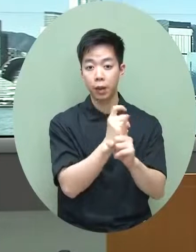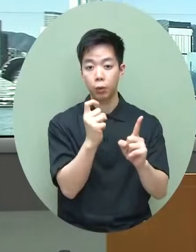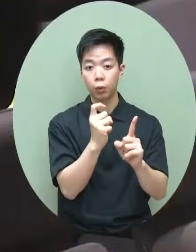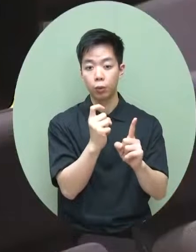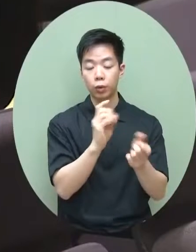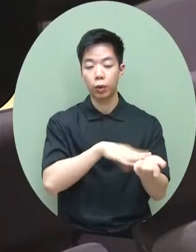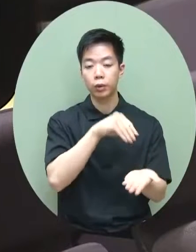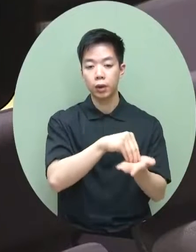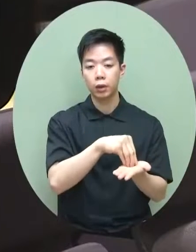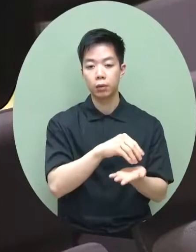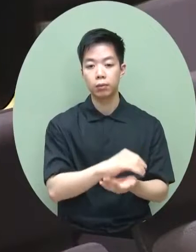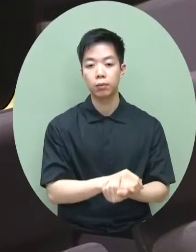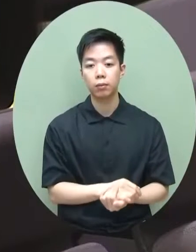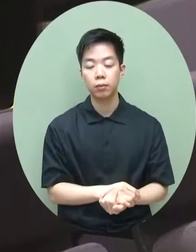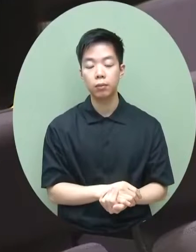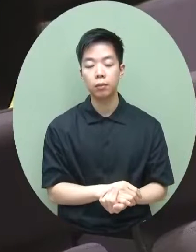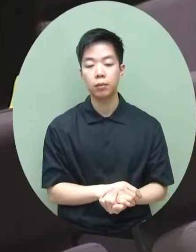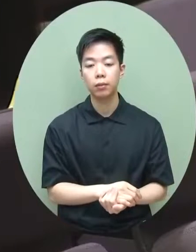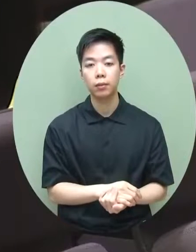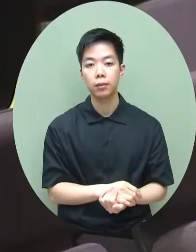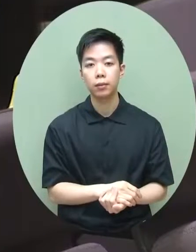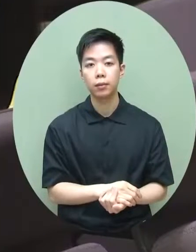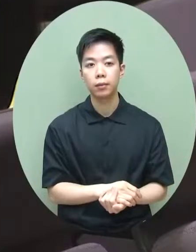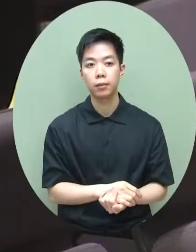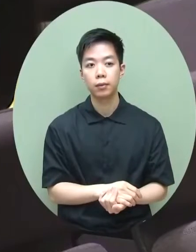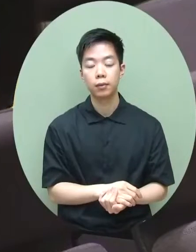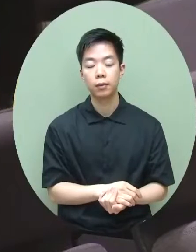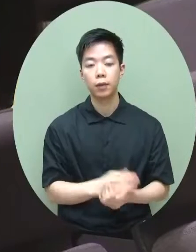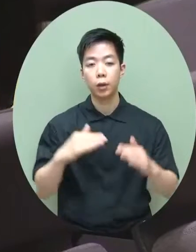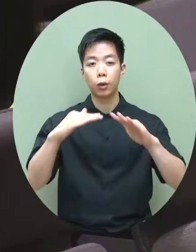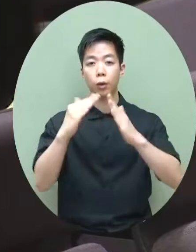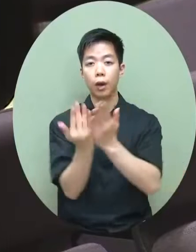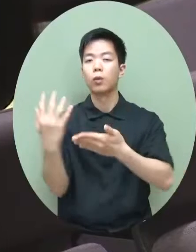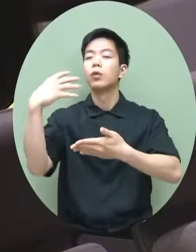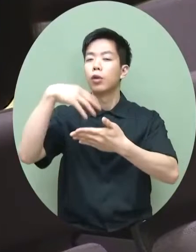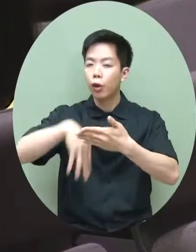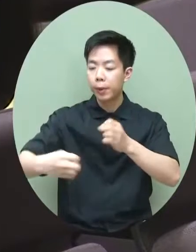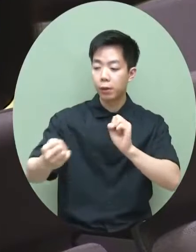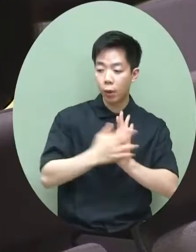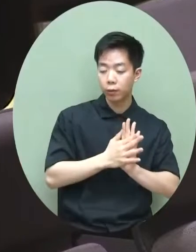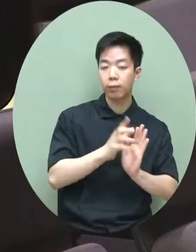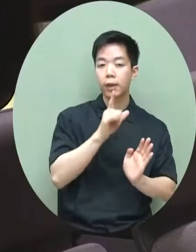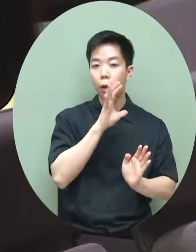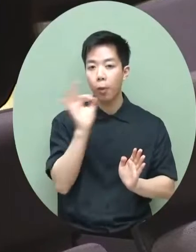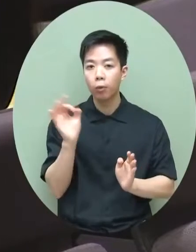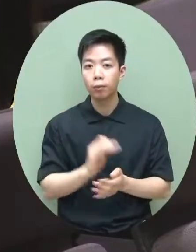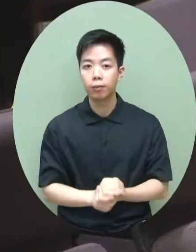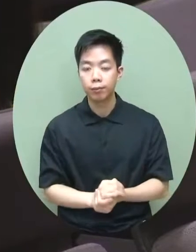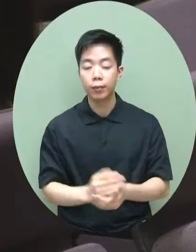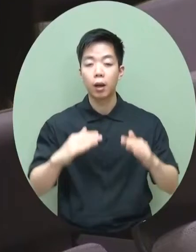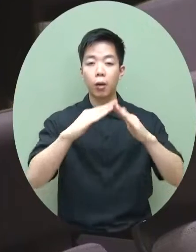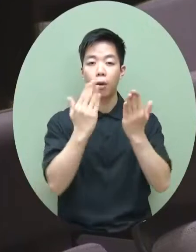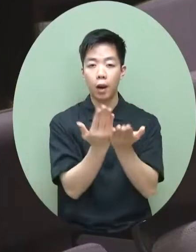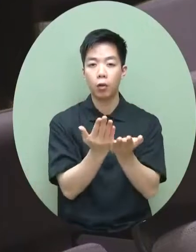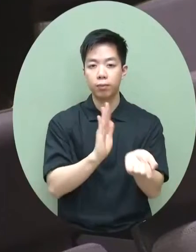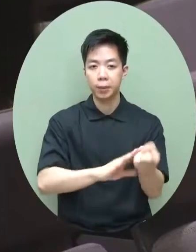cases newly reported, any of them related to infection in school. How would you assess the risk of spread of the